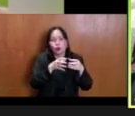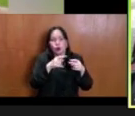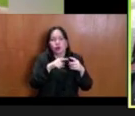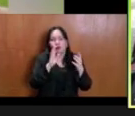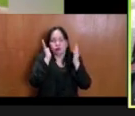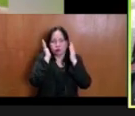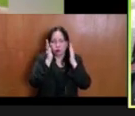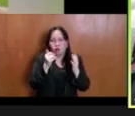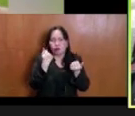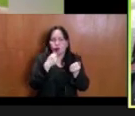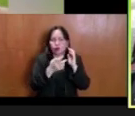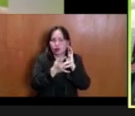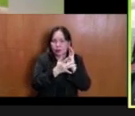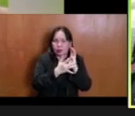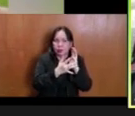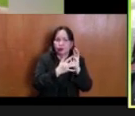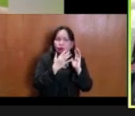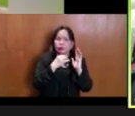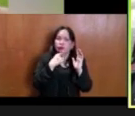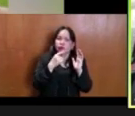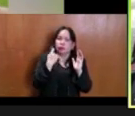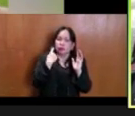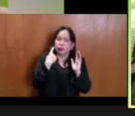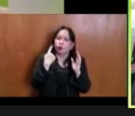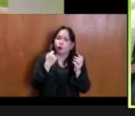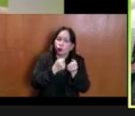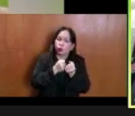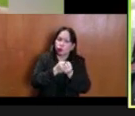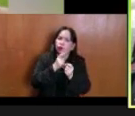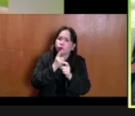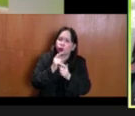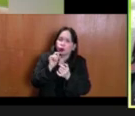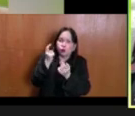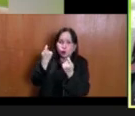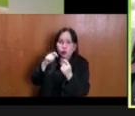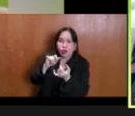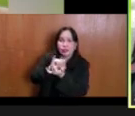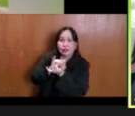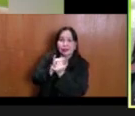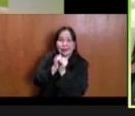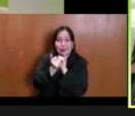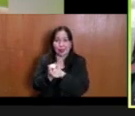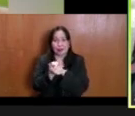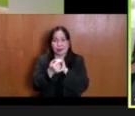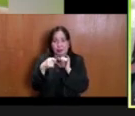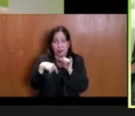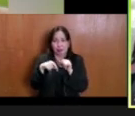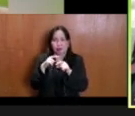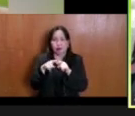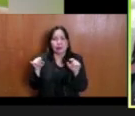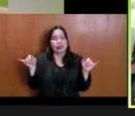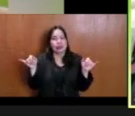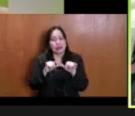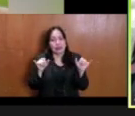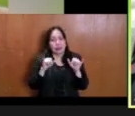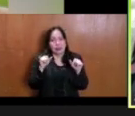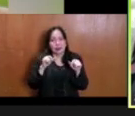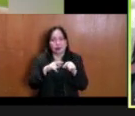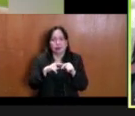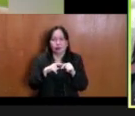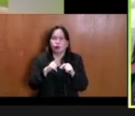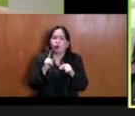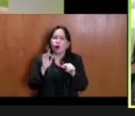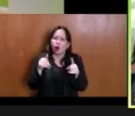digital. That's why I mentioned we're not only supporting, we are adapting. At the same time, what will be